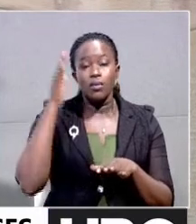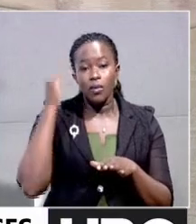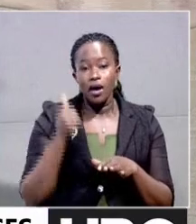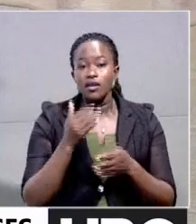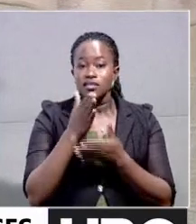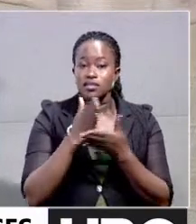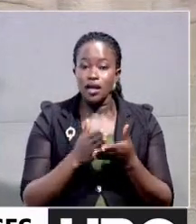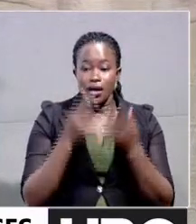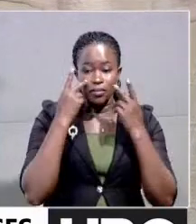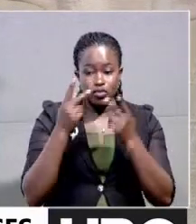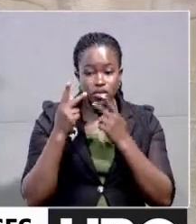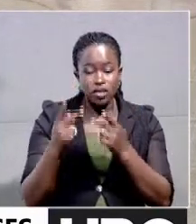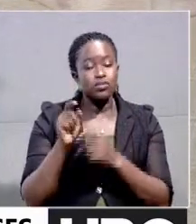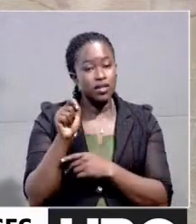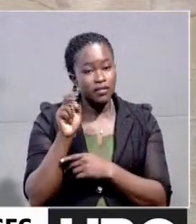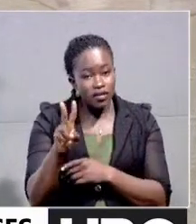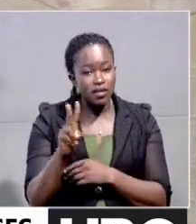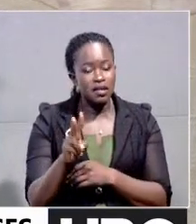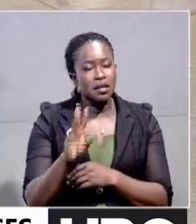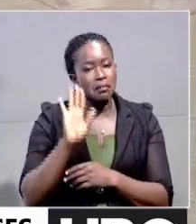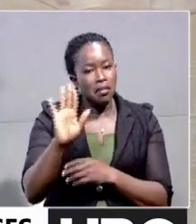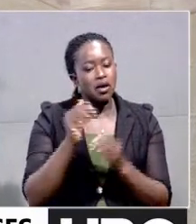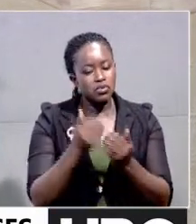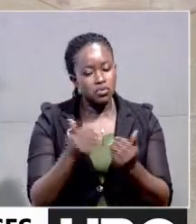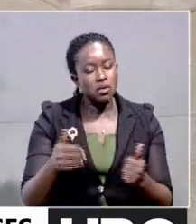see on TV, their children go to private schools.